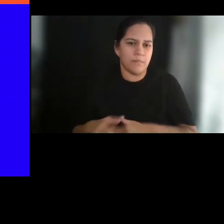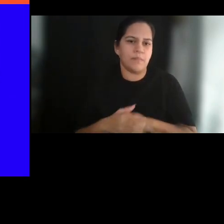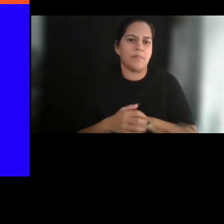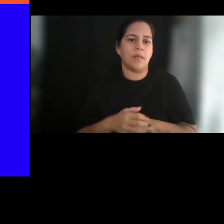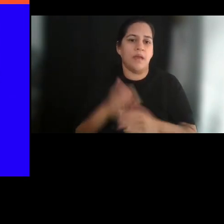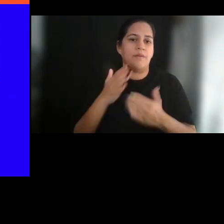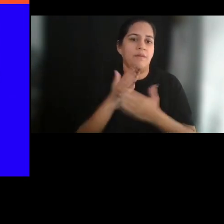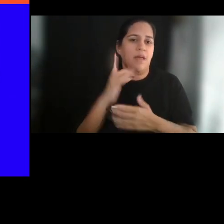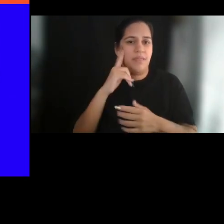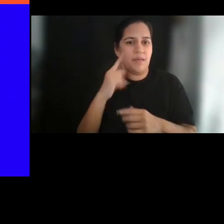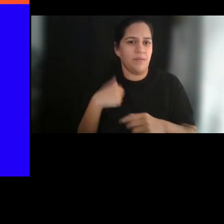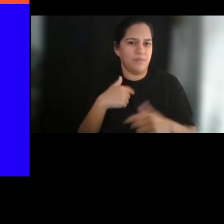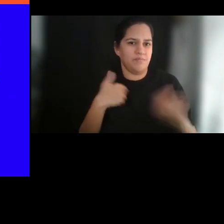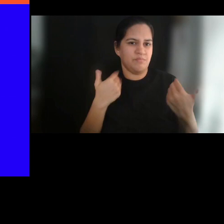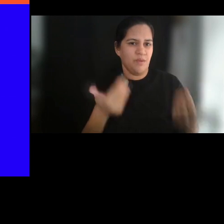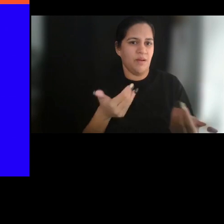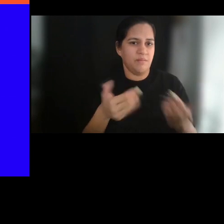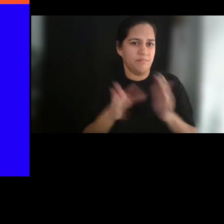play the video.